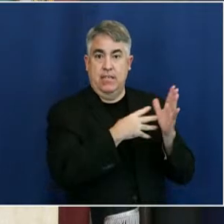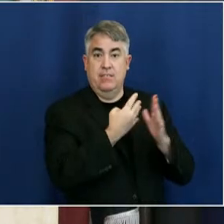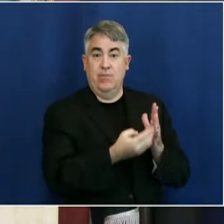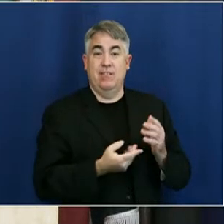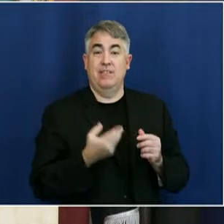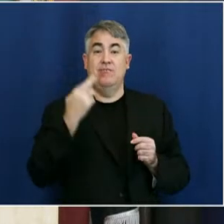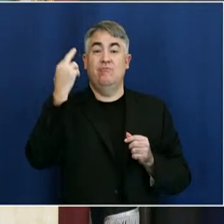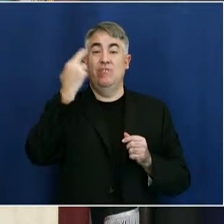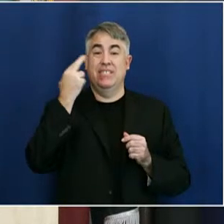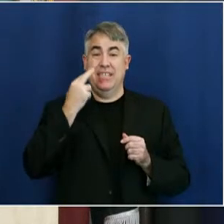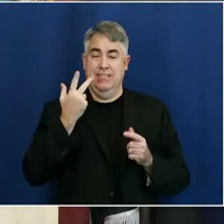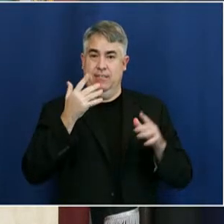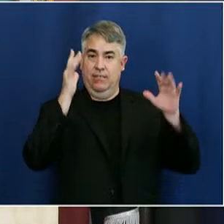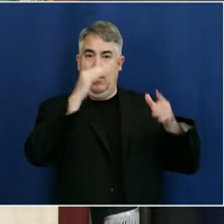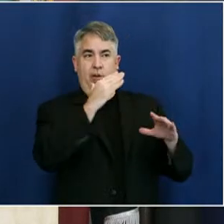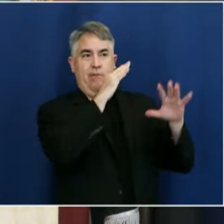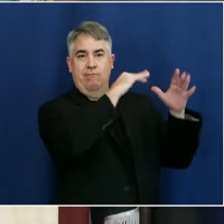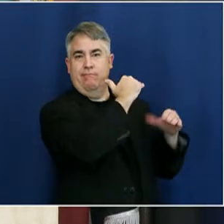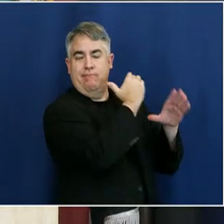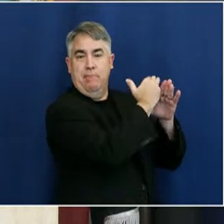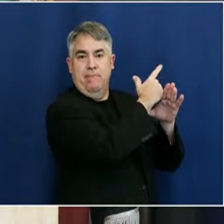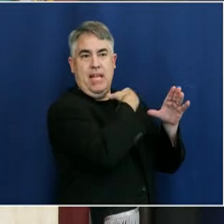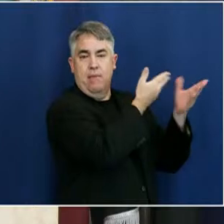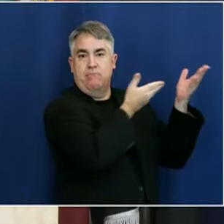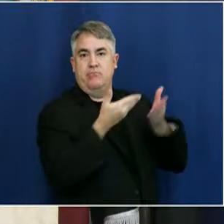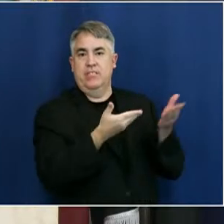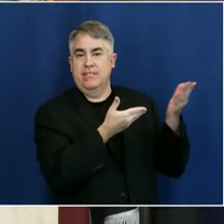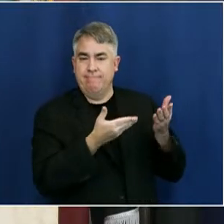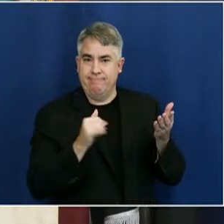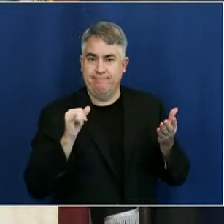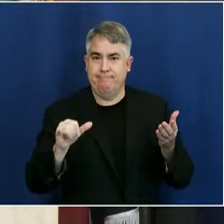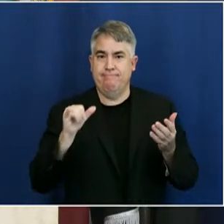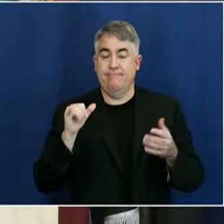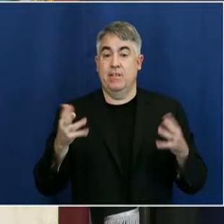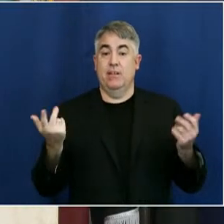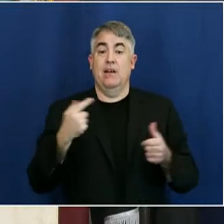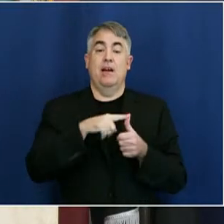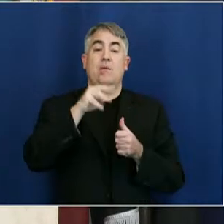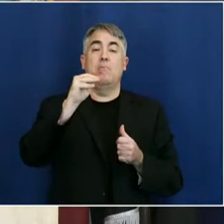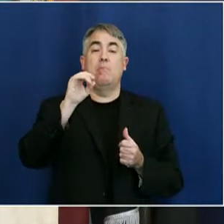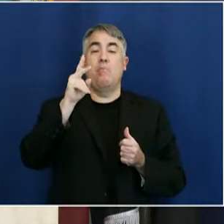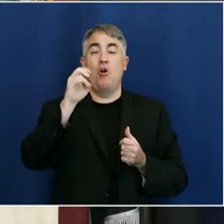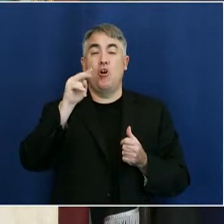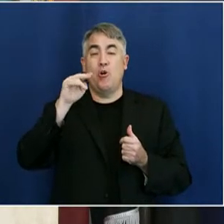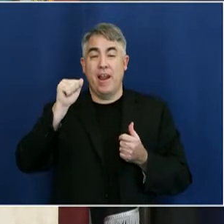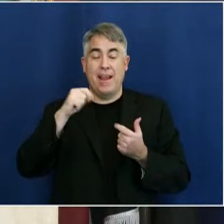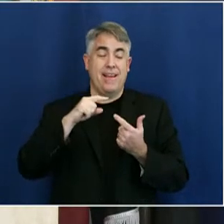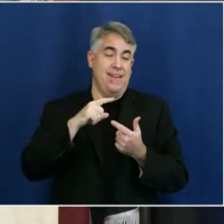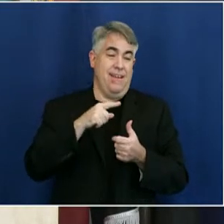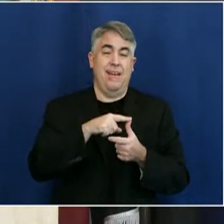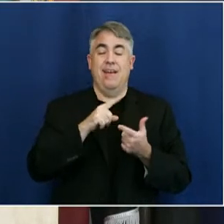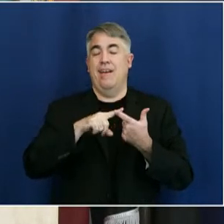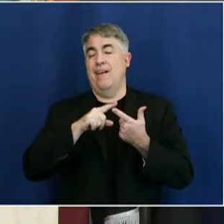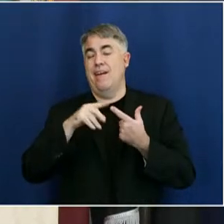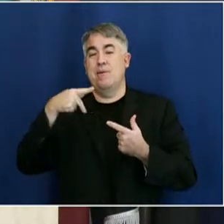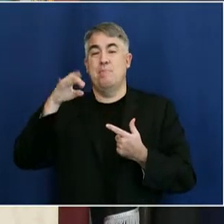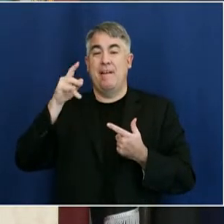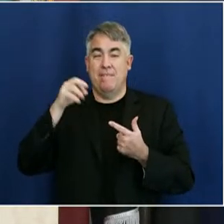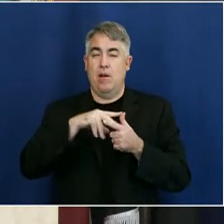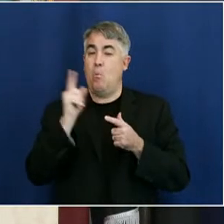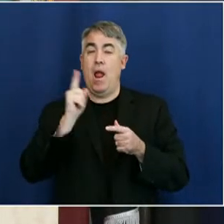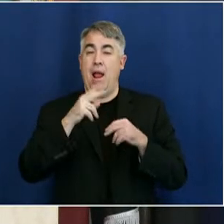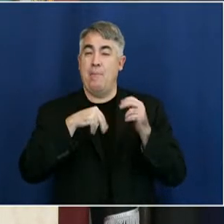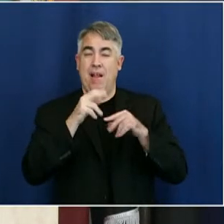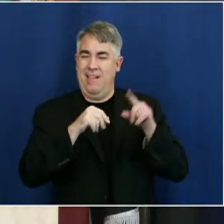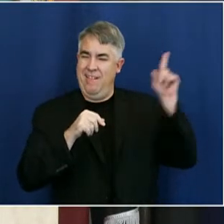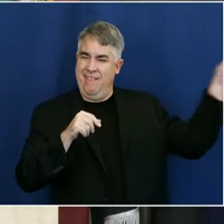are impacting the entire country. Moderna's primary manufacturing facility is in Michigan and Pfizer's is in Massachusetts. Both of